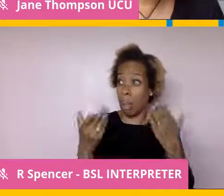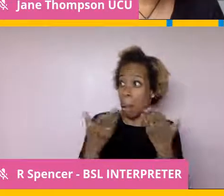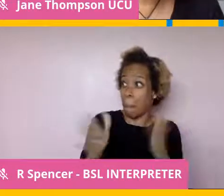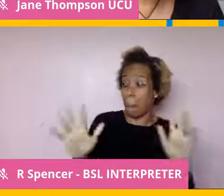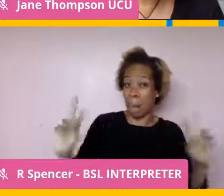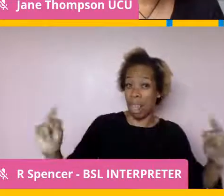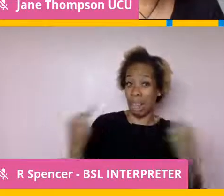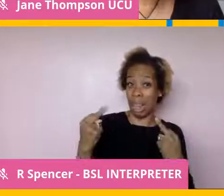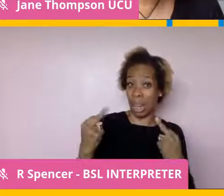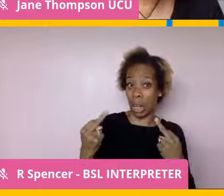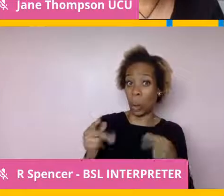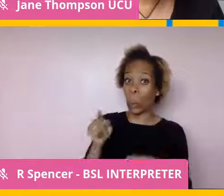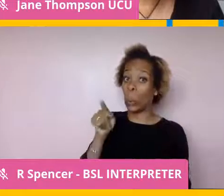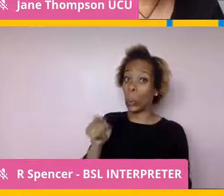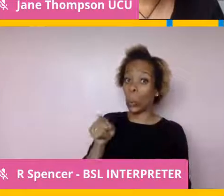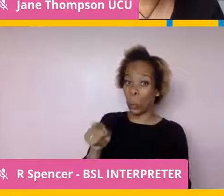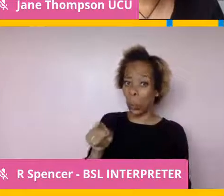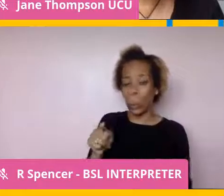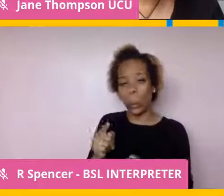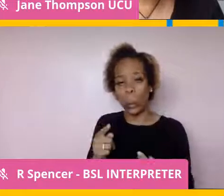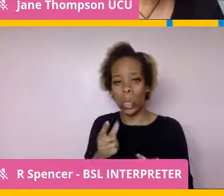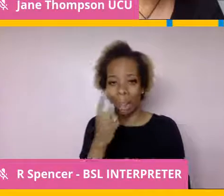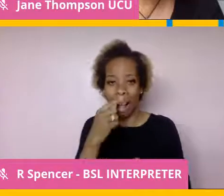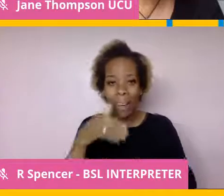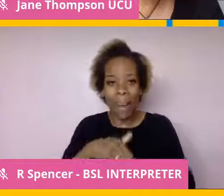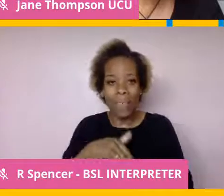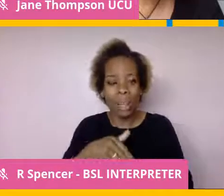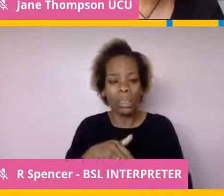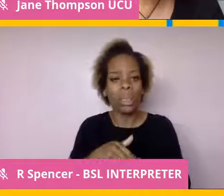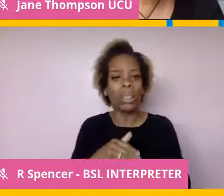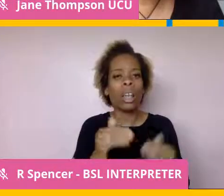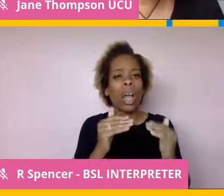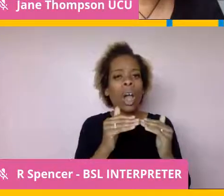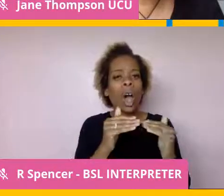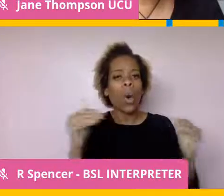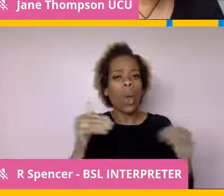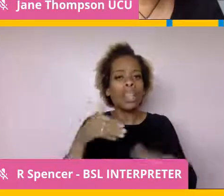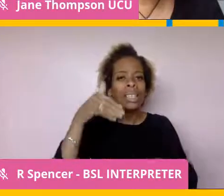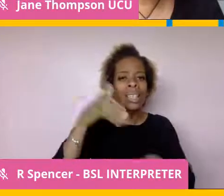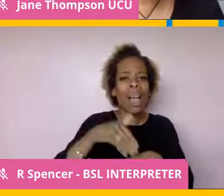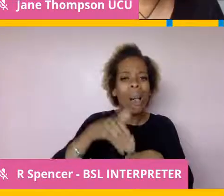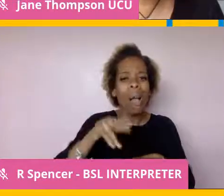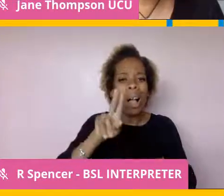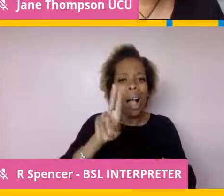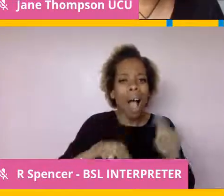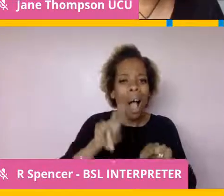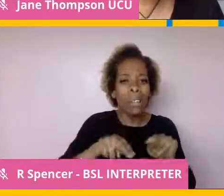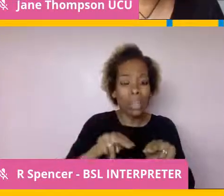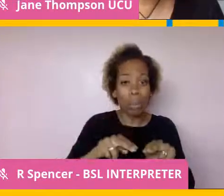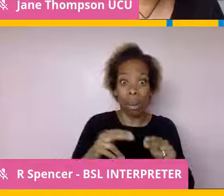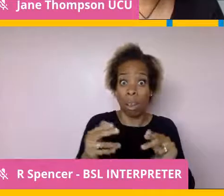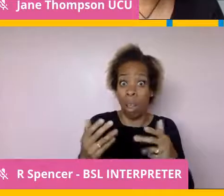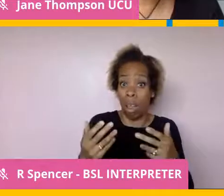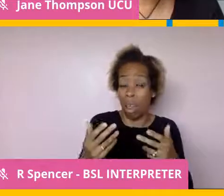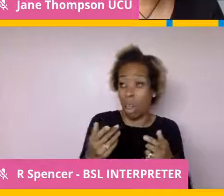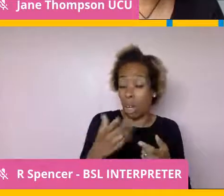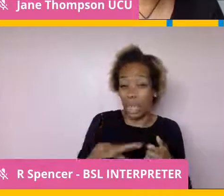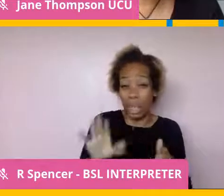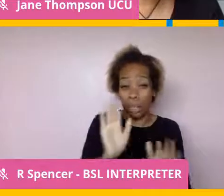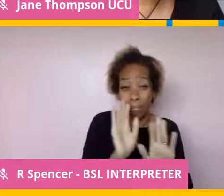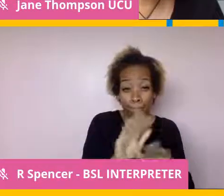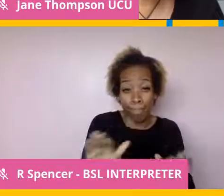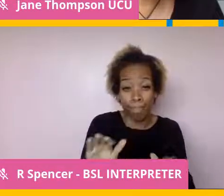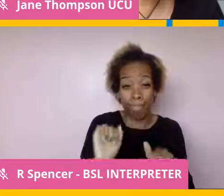about making public the equality impact assessments and doing that political work, contacting not only your local MPs, but also